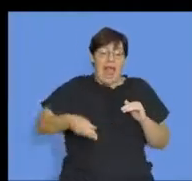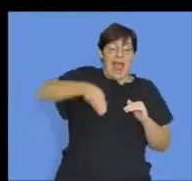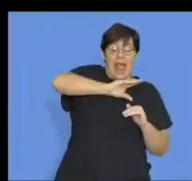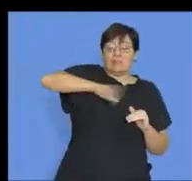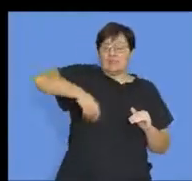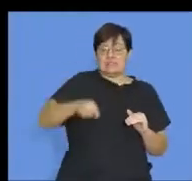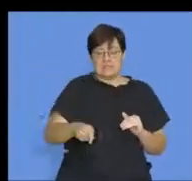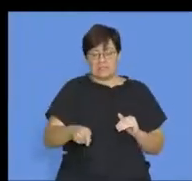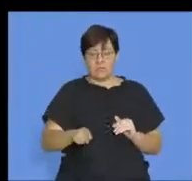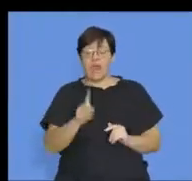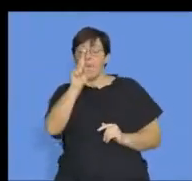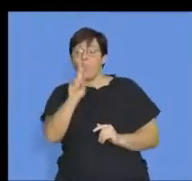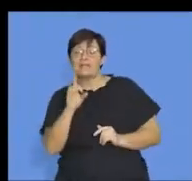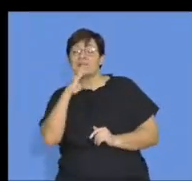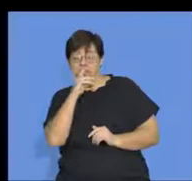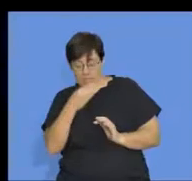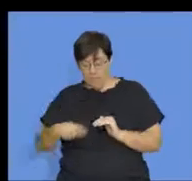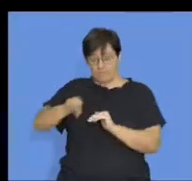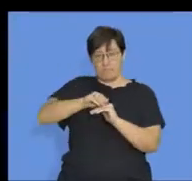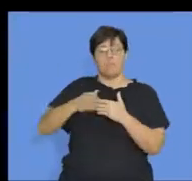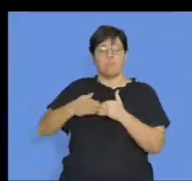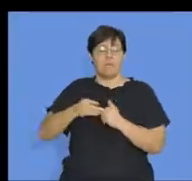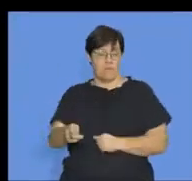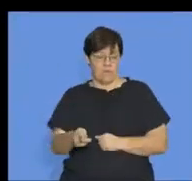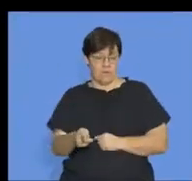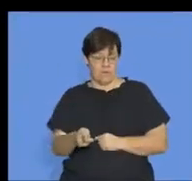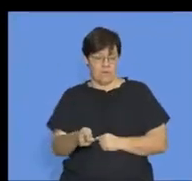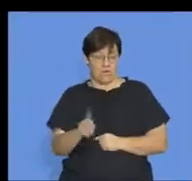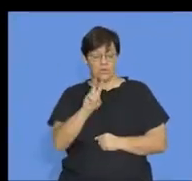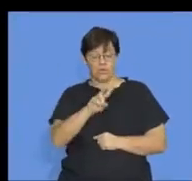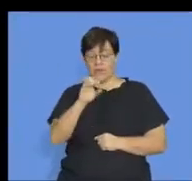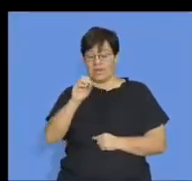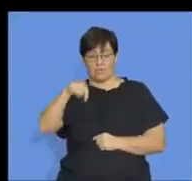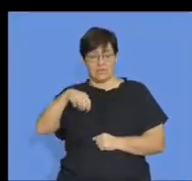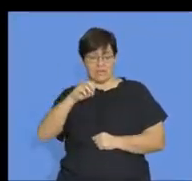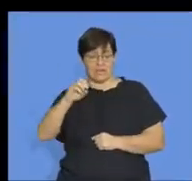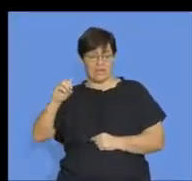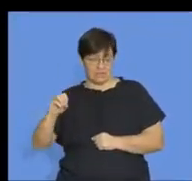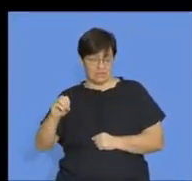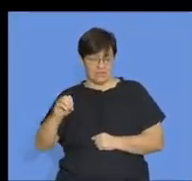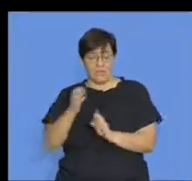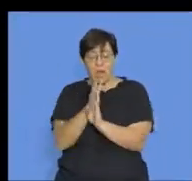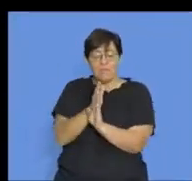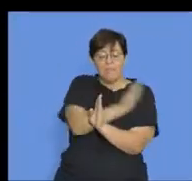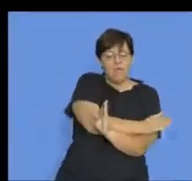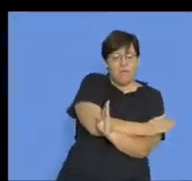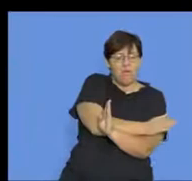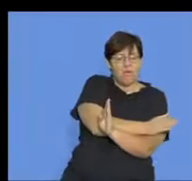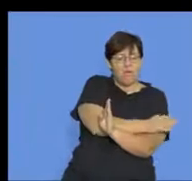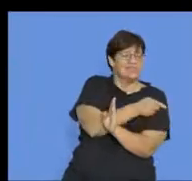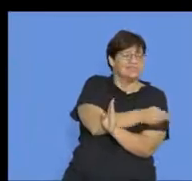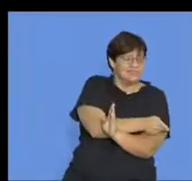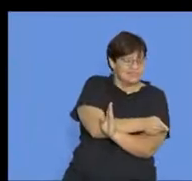he increased it on the 1st of September. That's when he increased his capital by